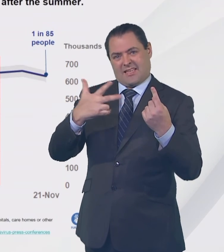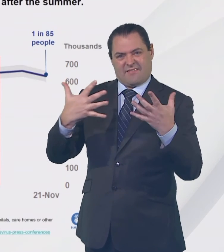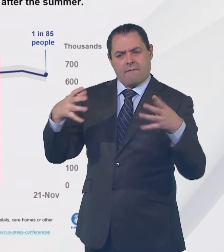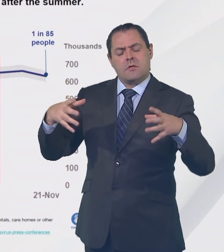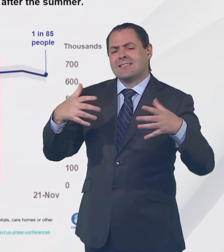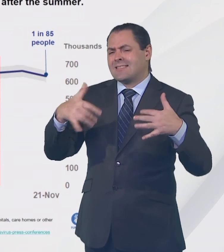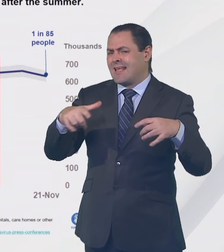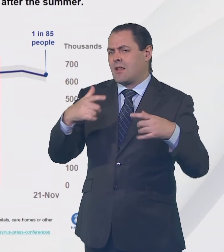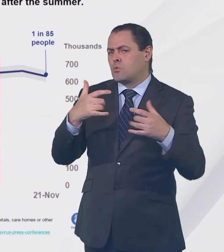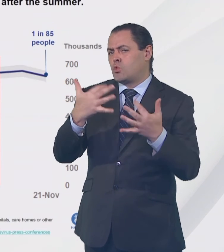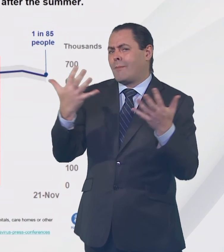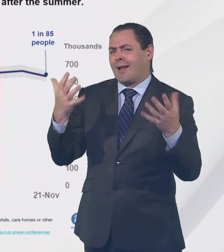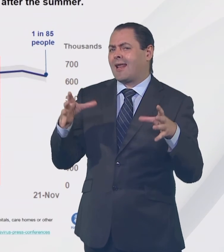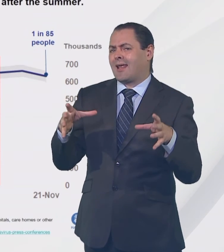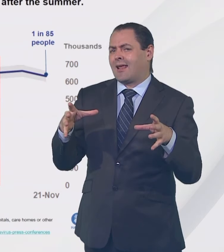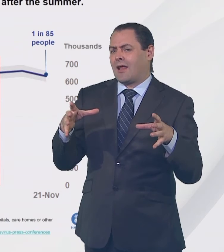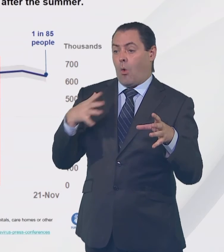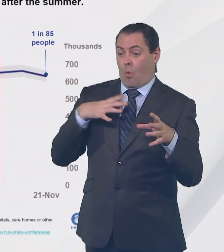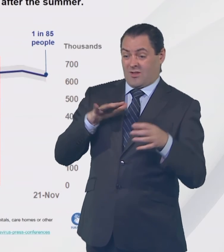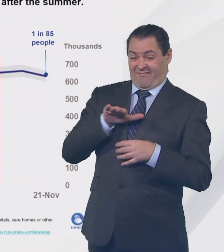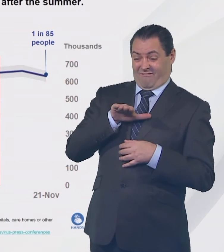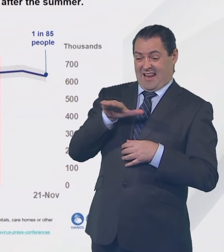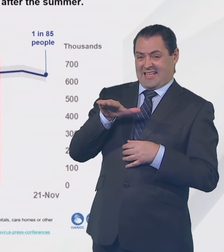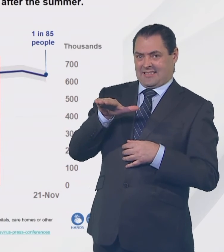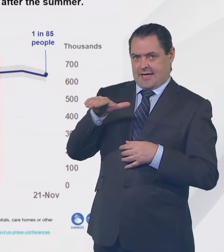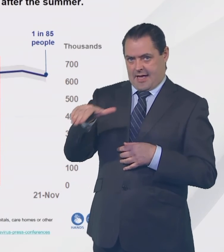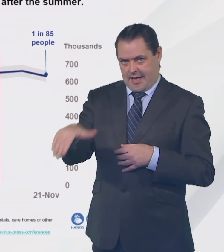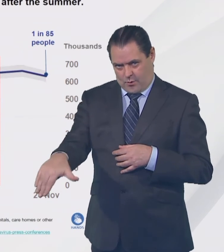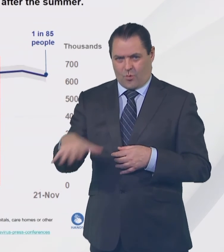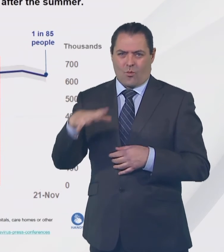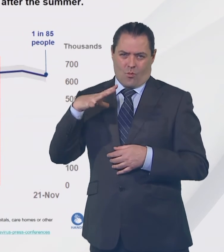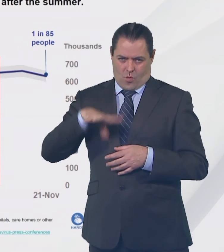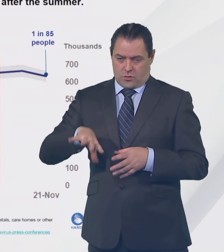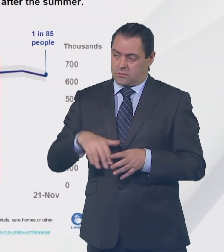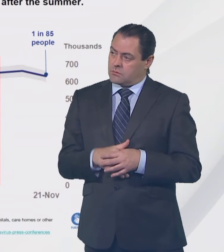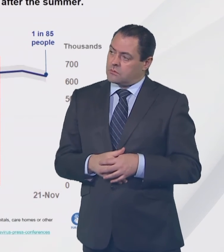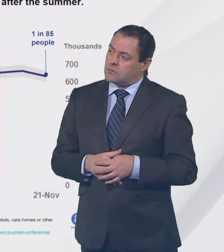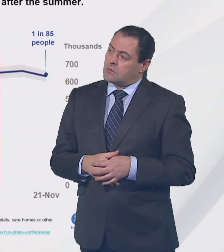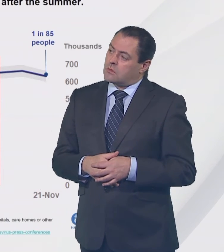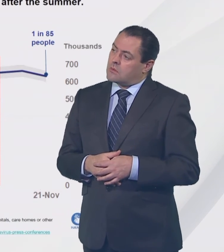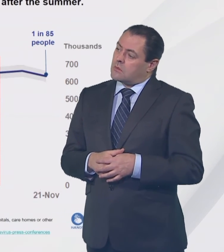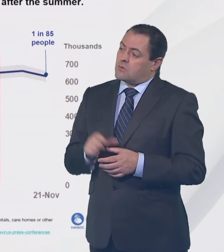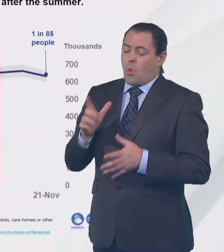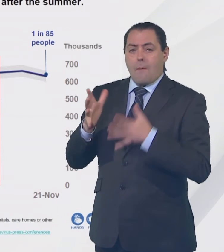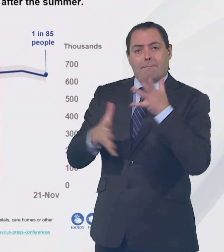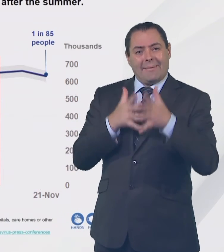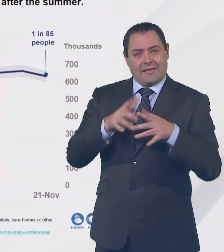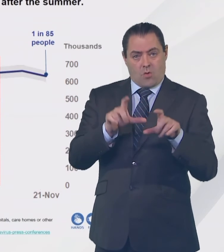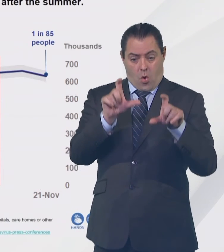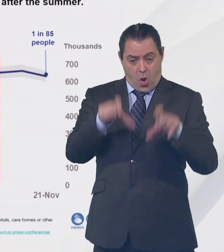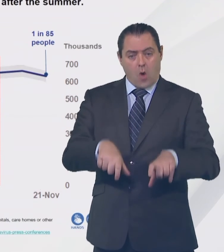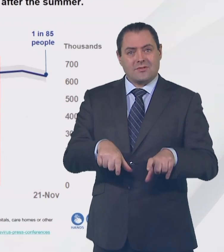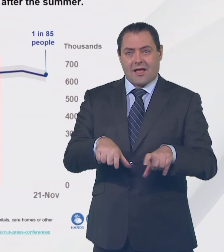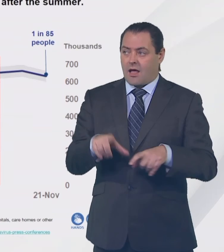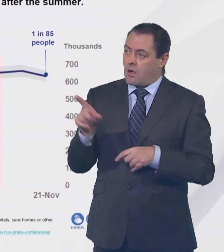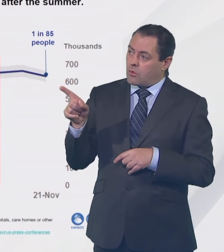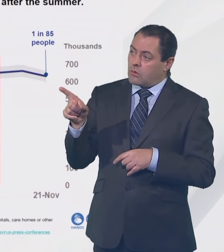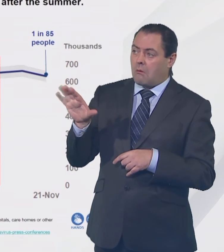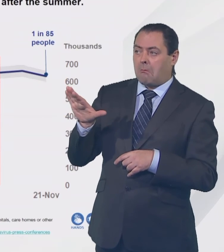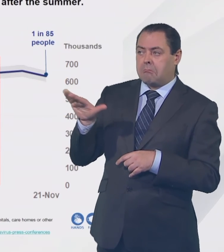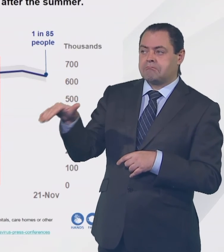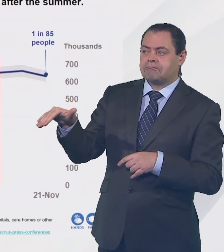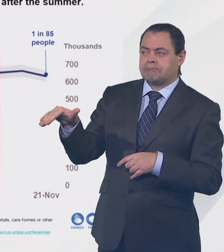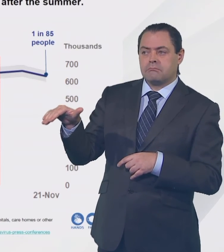hold it flat, but to try and reduce it. But the overall effect of the national restrictions has been to stop